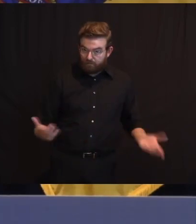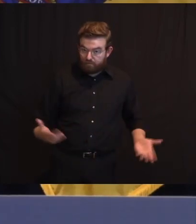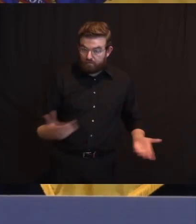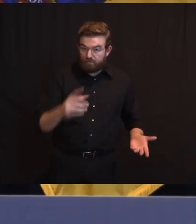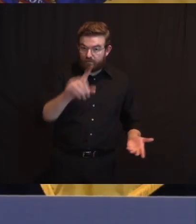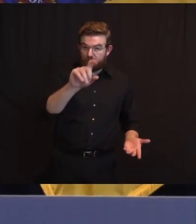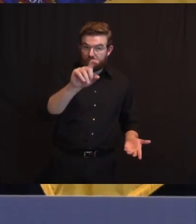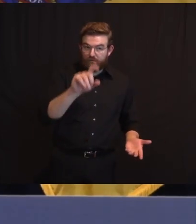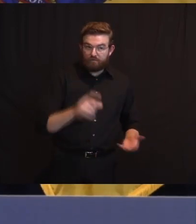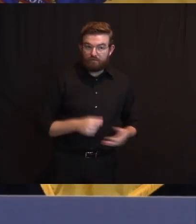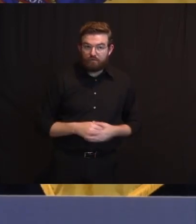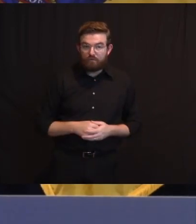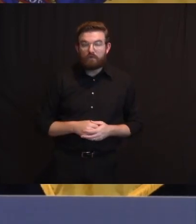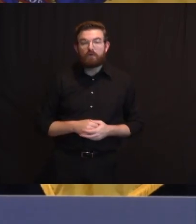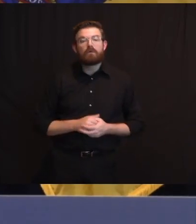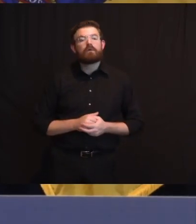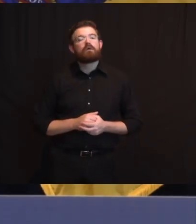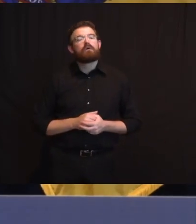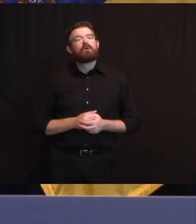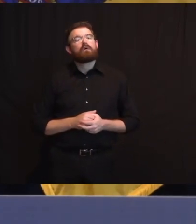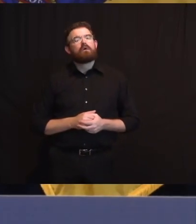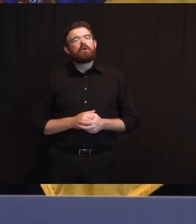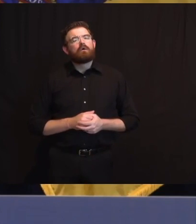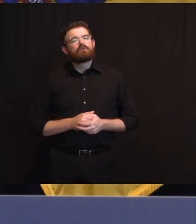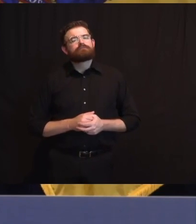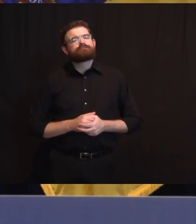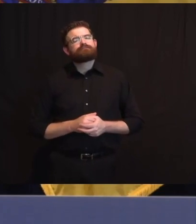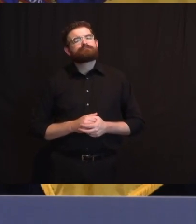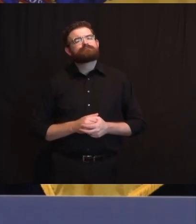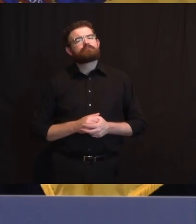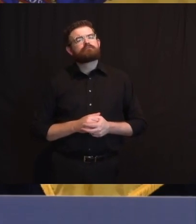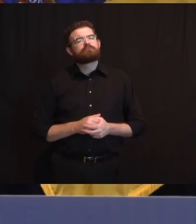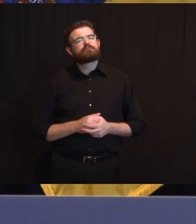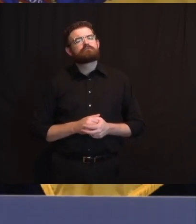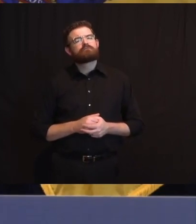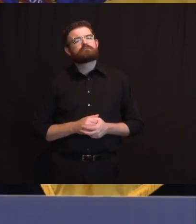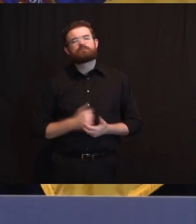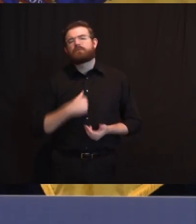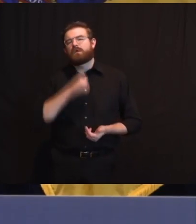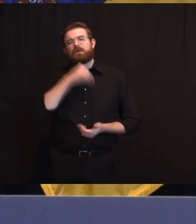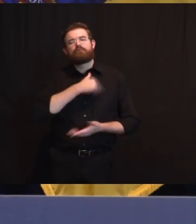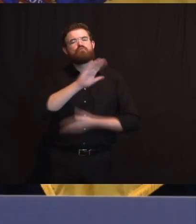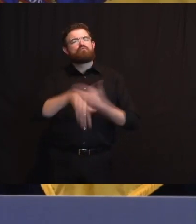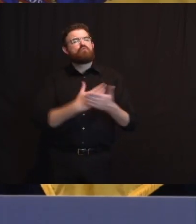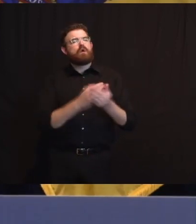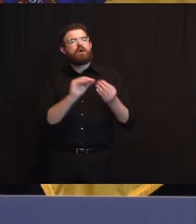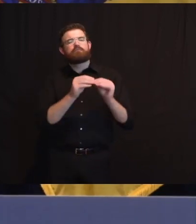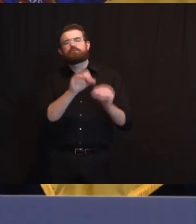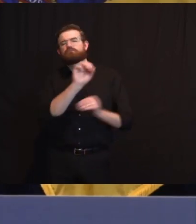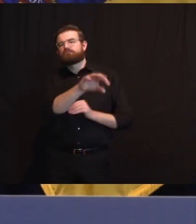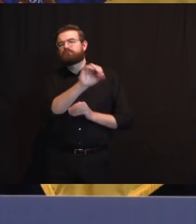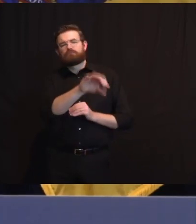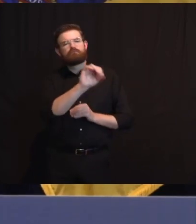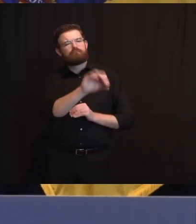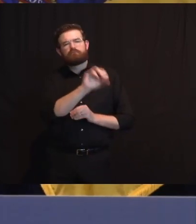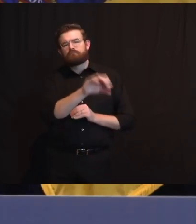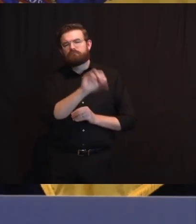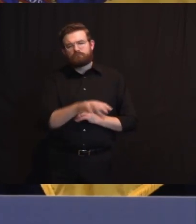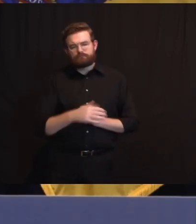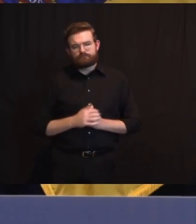get back to Elise? I don't want to also inadvertently say something that is a privacy matter for